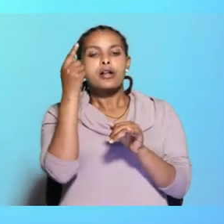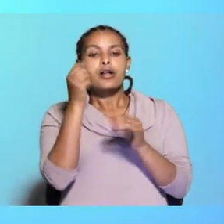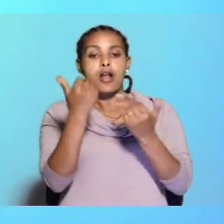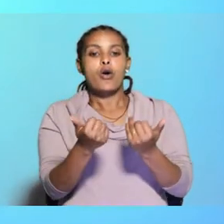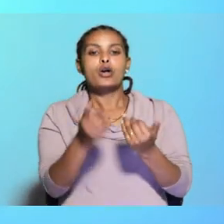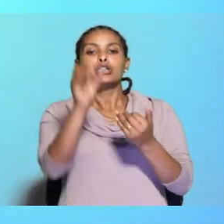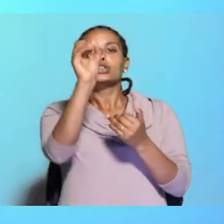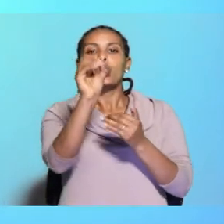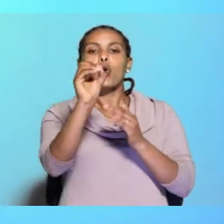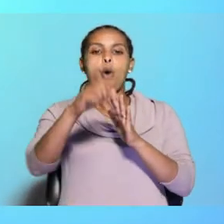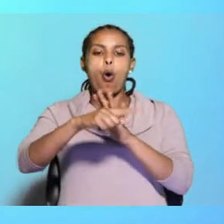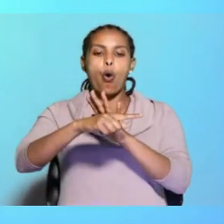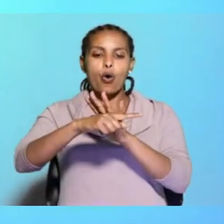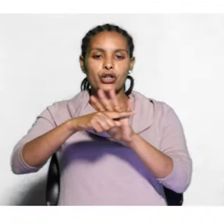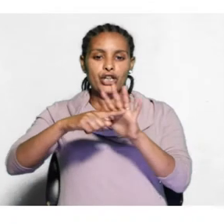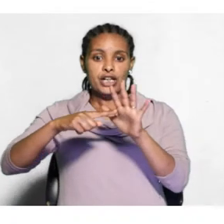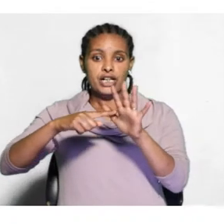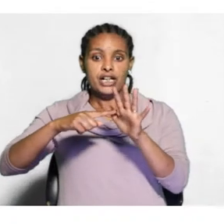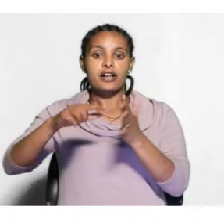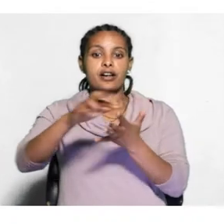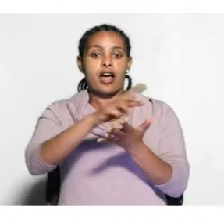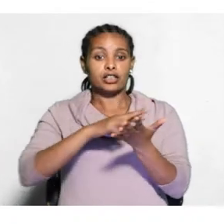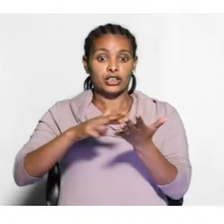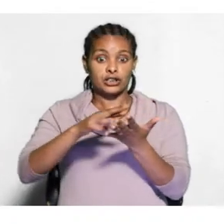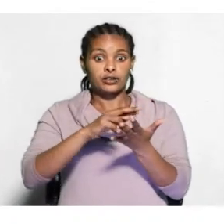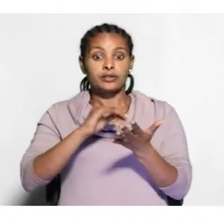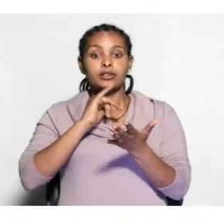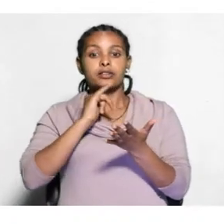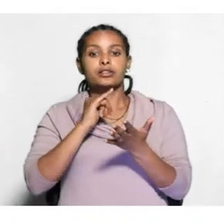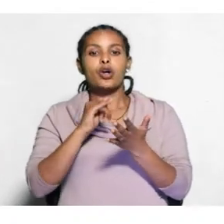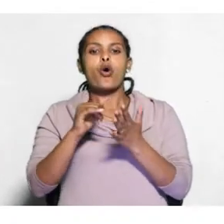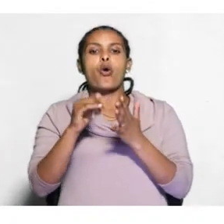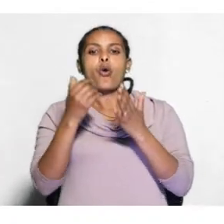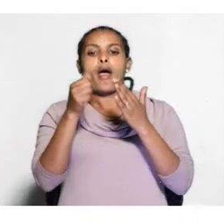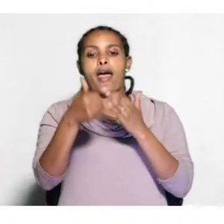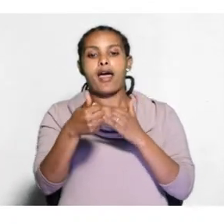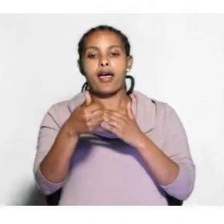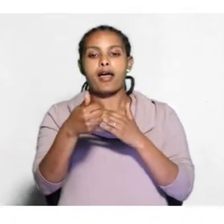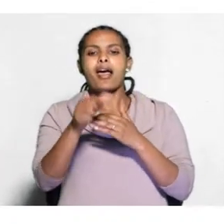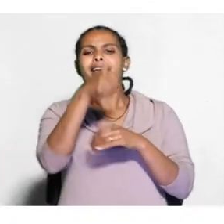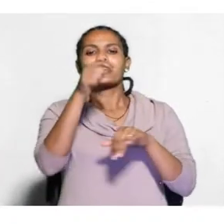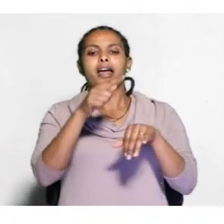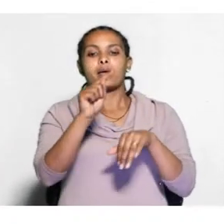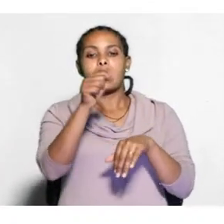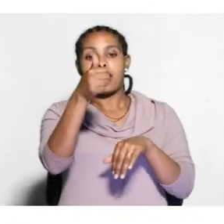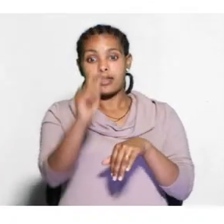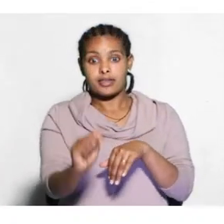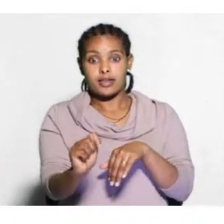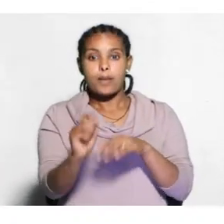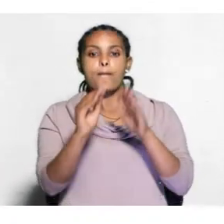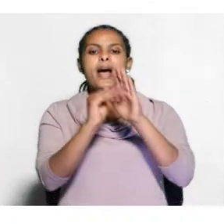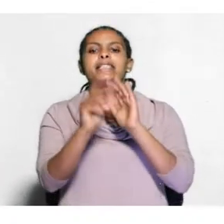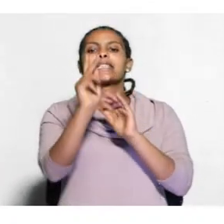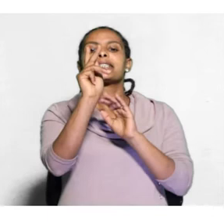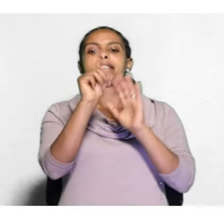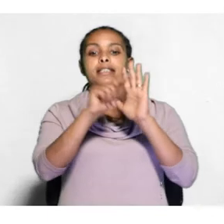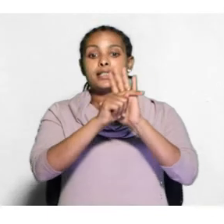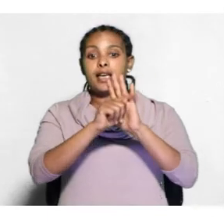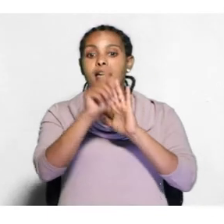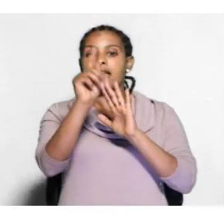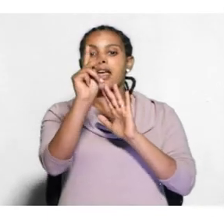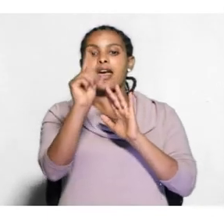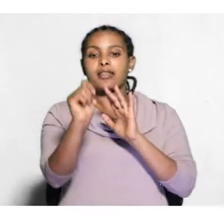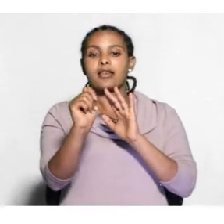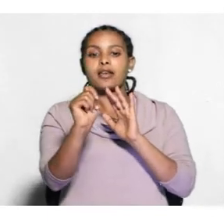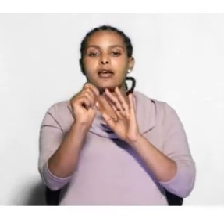their order reacts unintegrated right equation in this construction of m at any time t equal minus k t plus